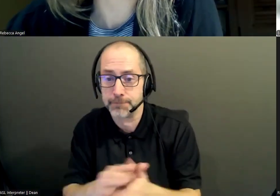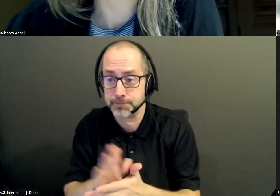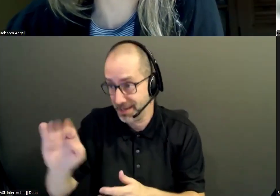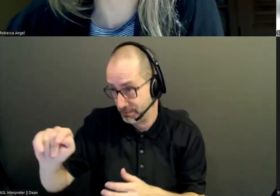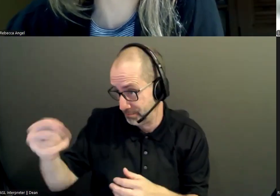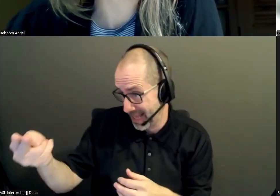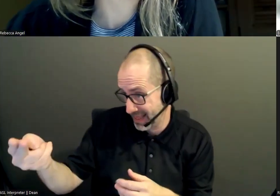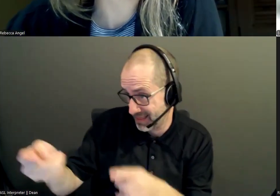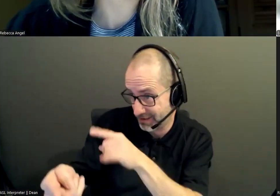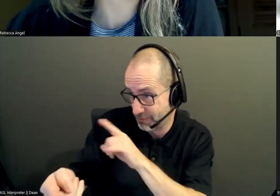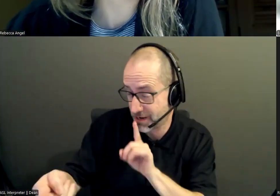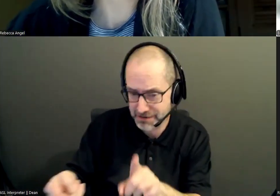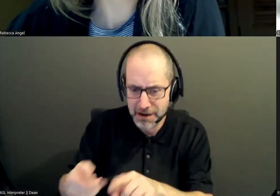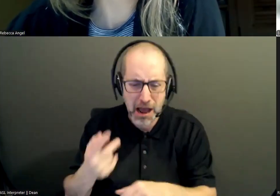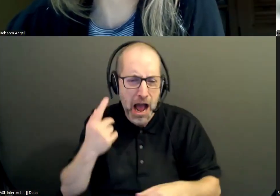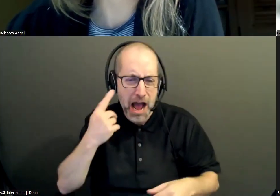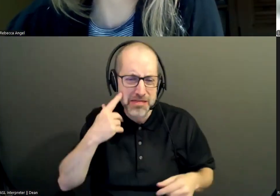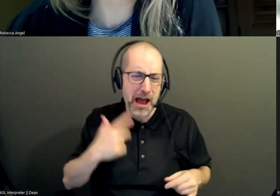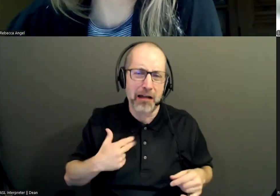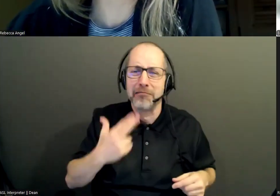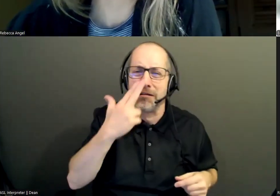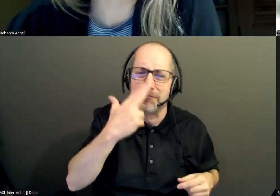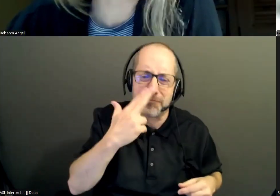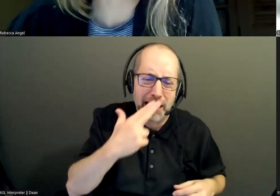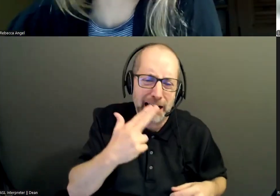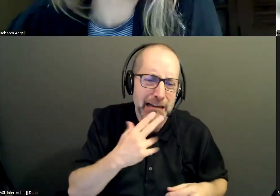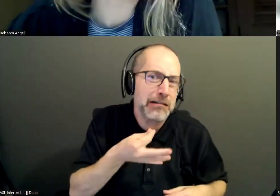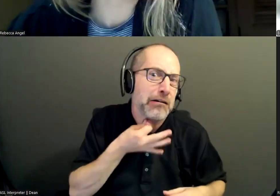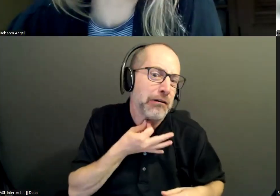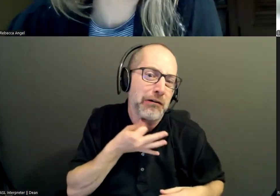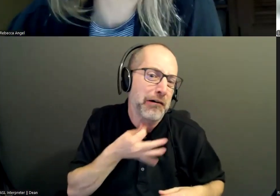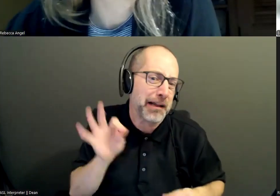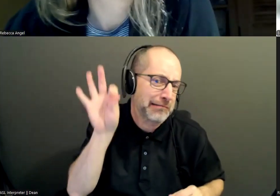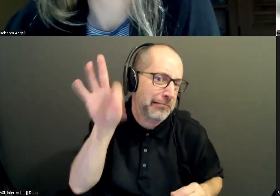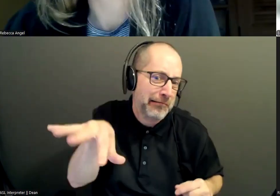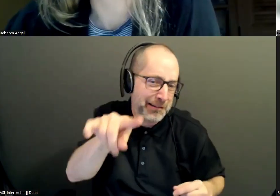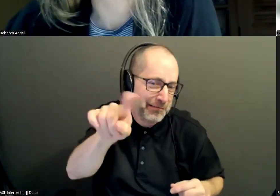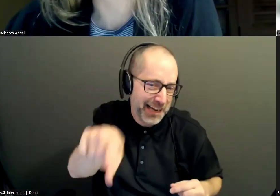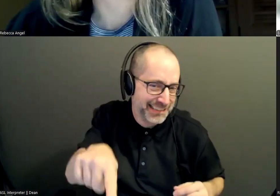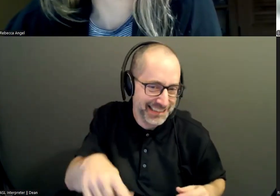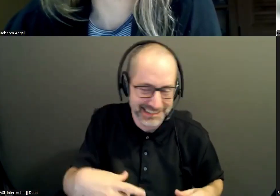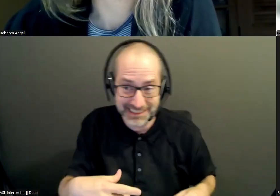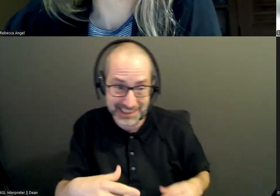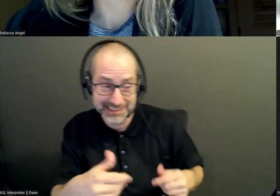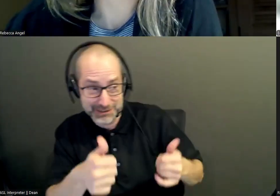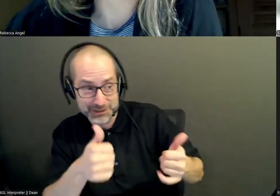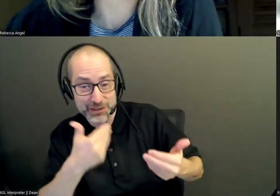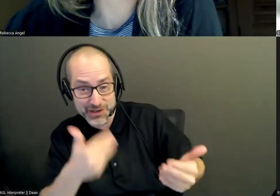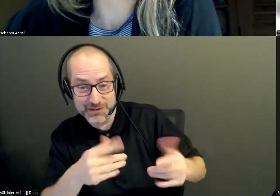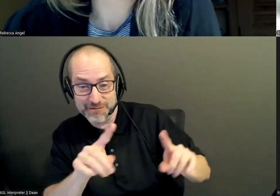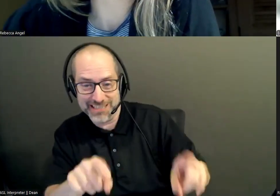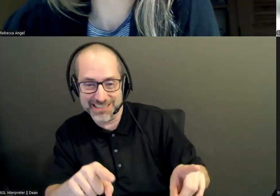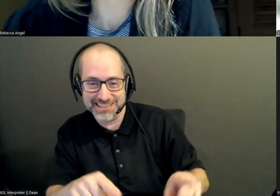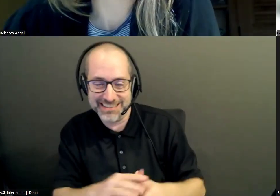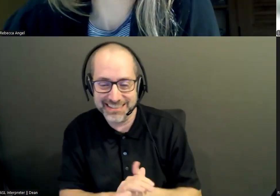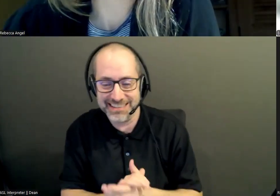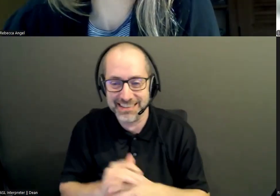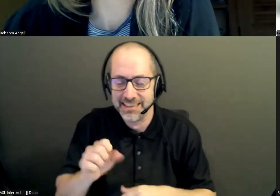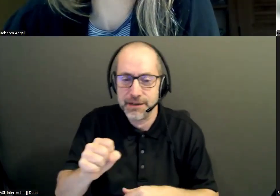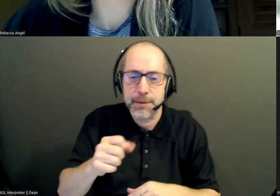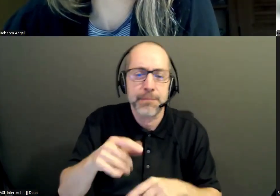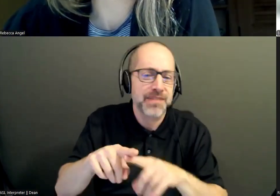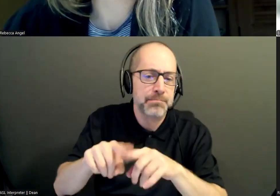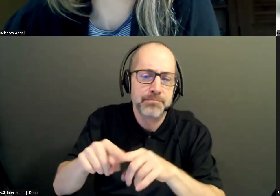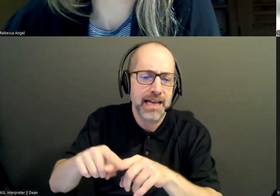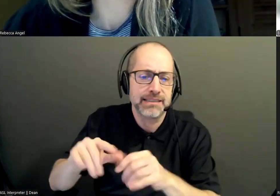I just thought I'd throw that one in for interest. It's a great question. Yeah, so it really depends on the